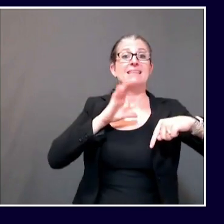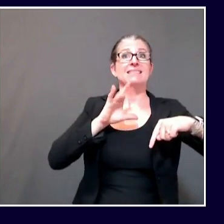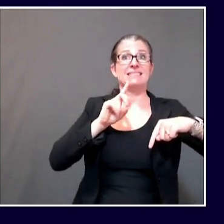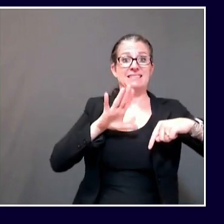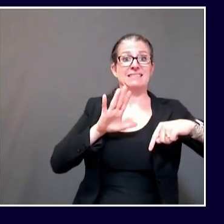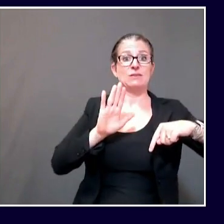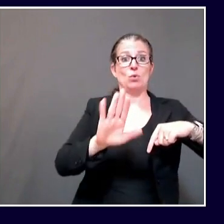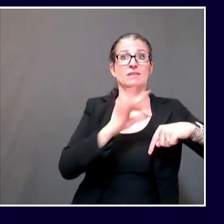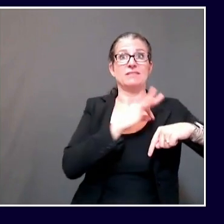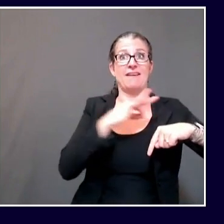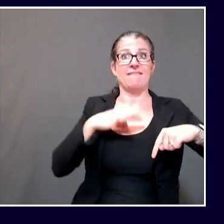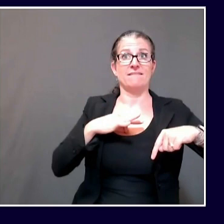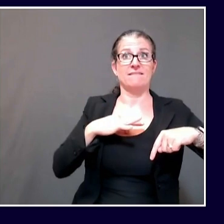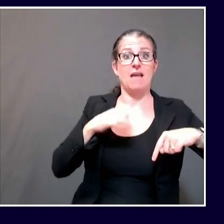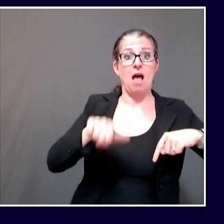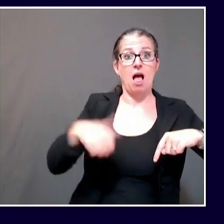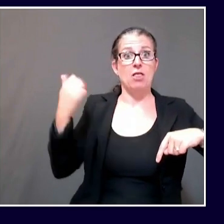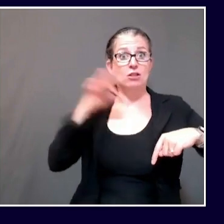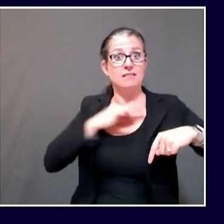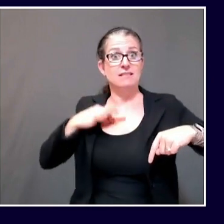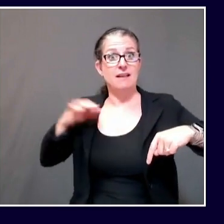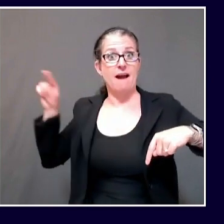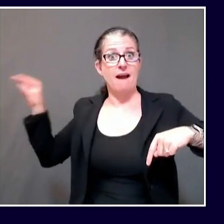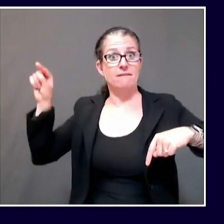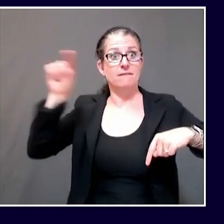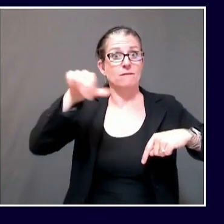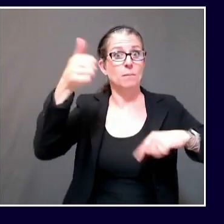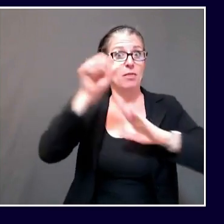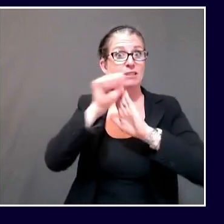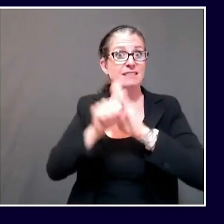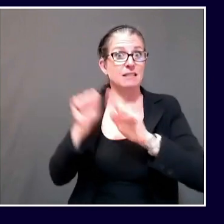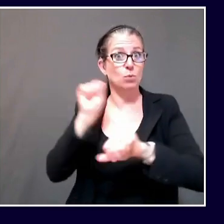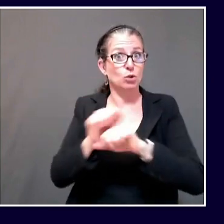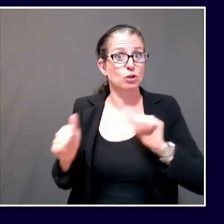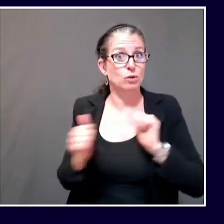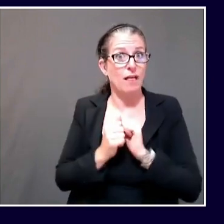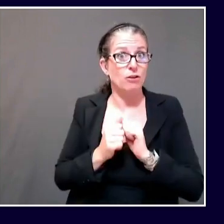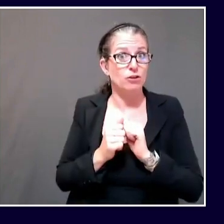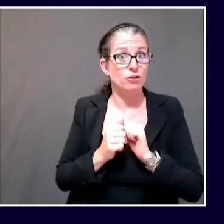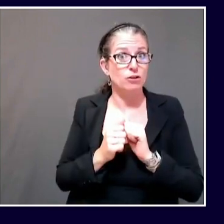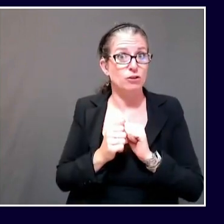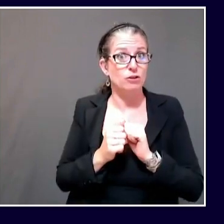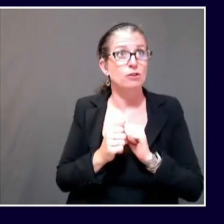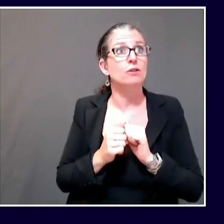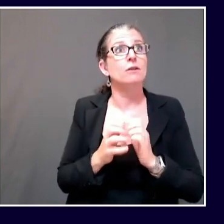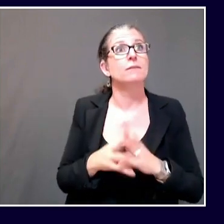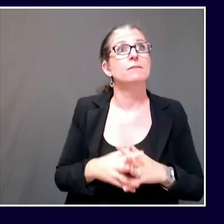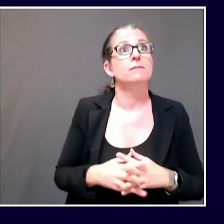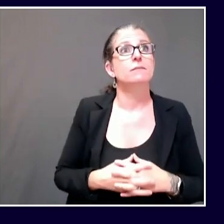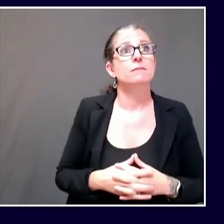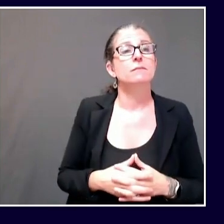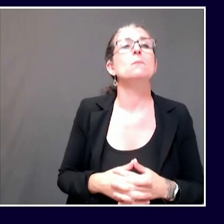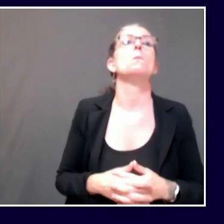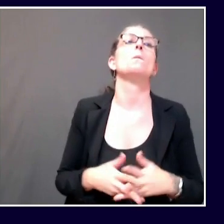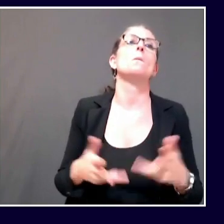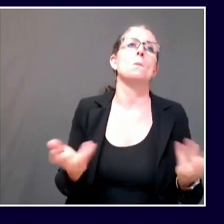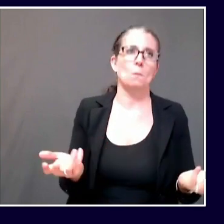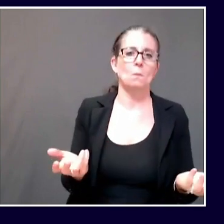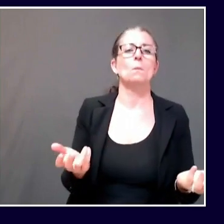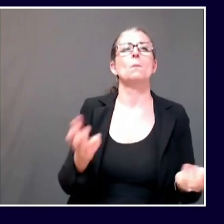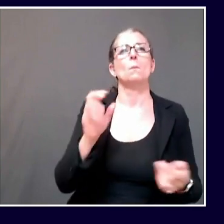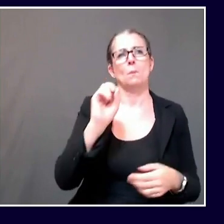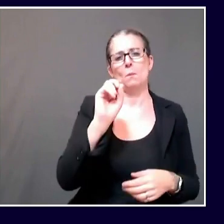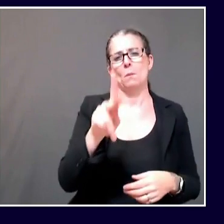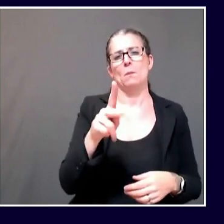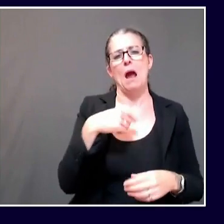about that as well. Sure. Charlie, we'll get you the number of exactly how many case investigators and contact